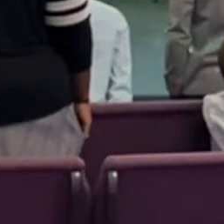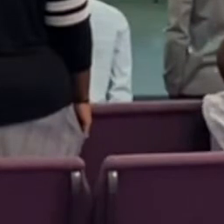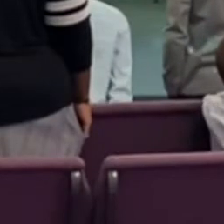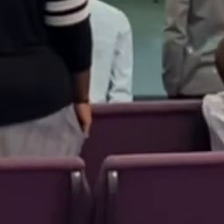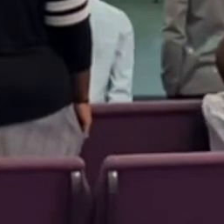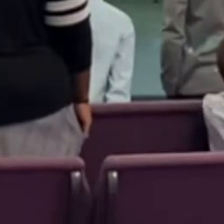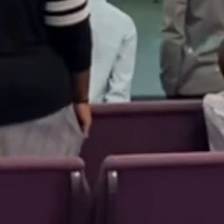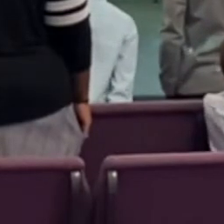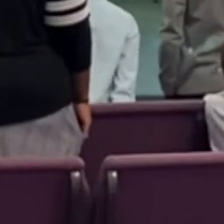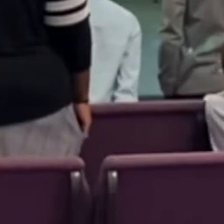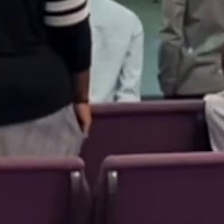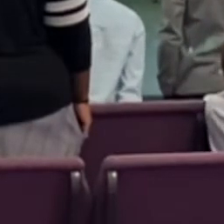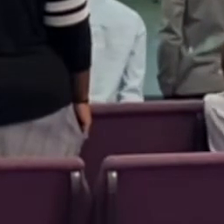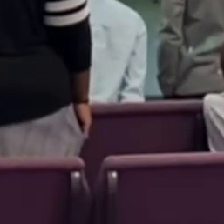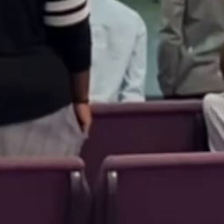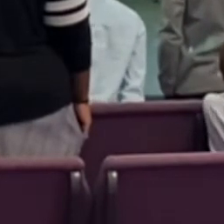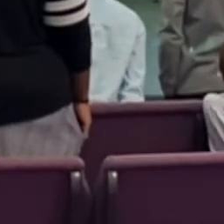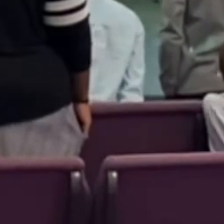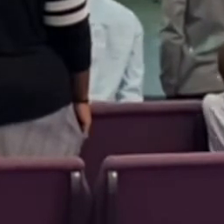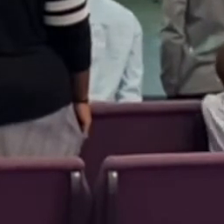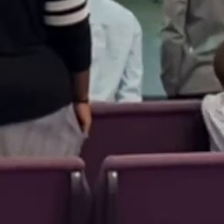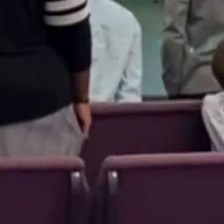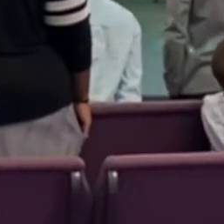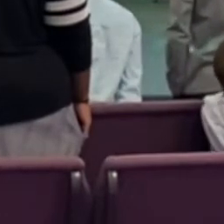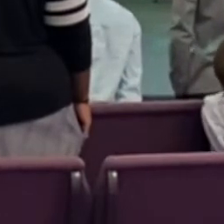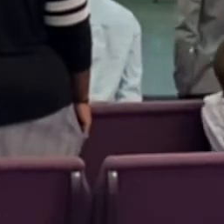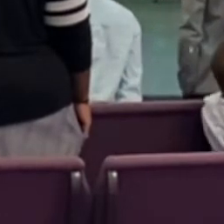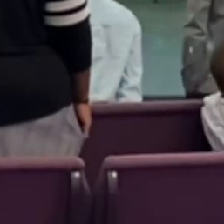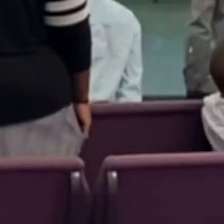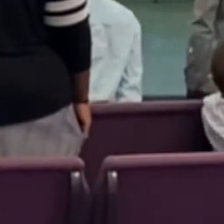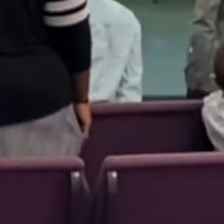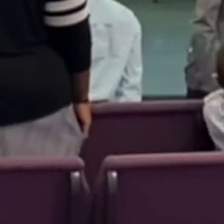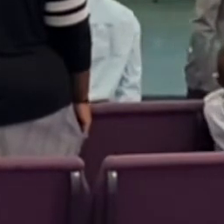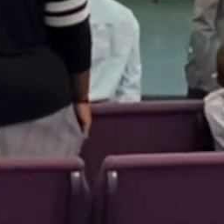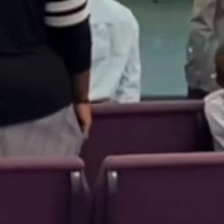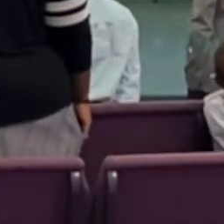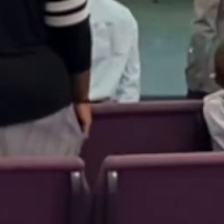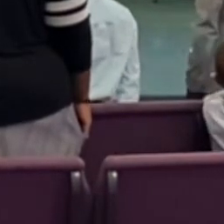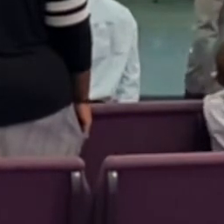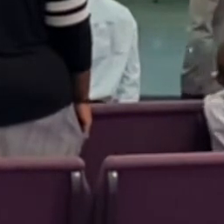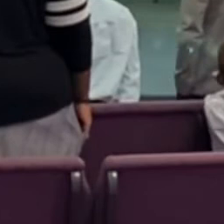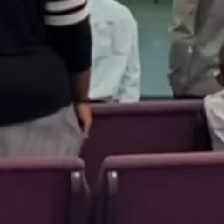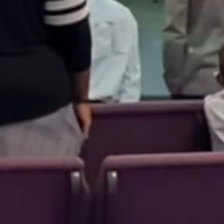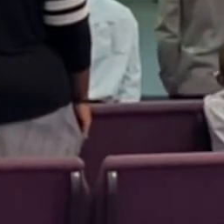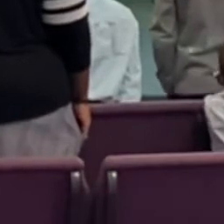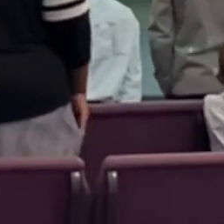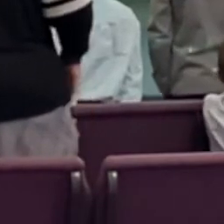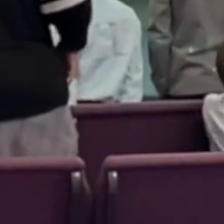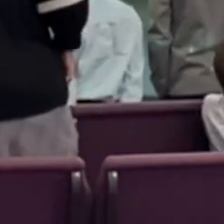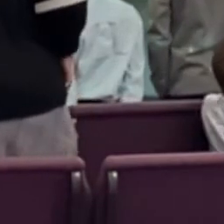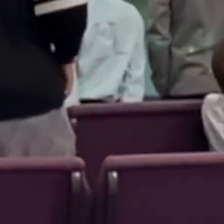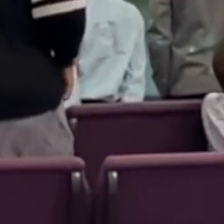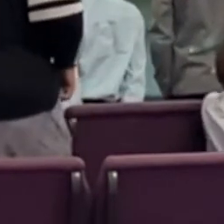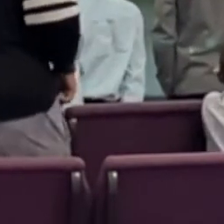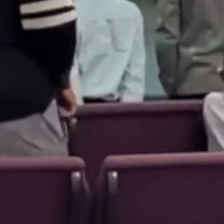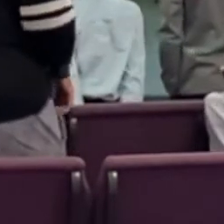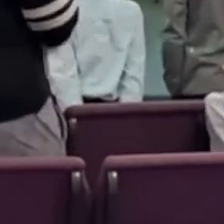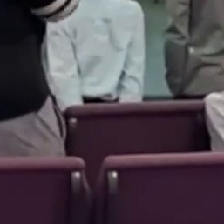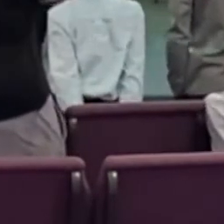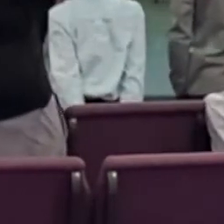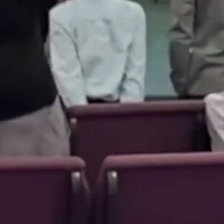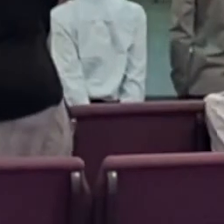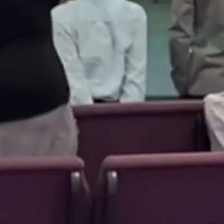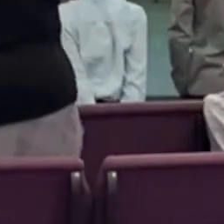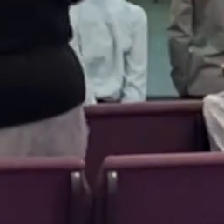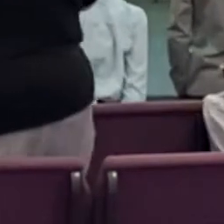the last day, saith God, I will pour out my spirit upon all flesh.